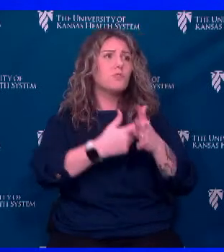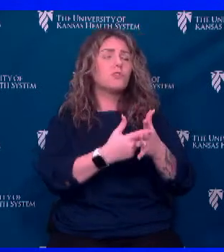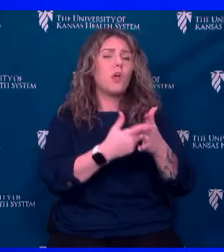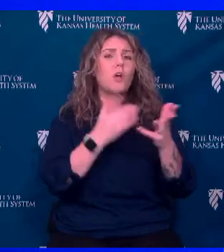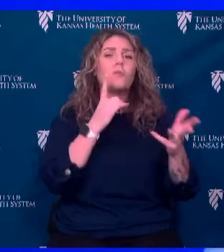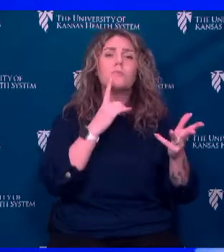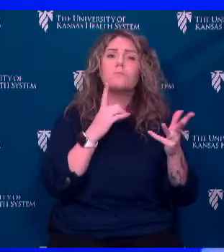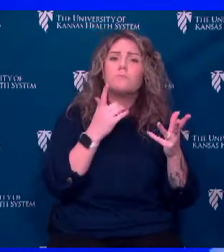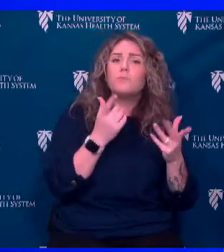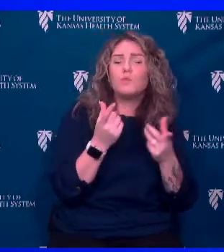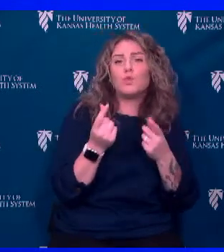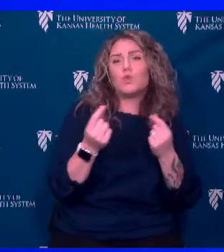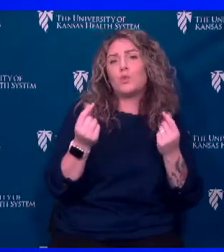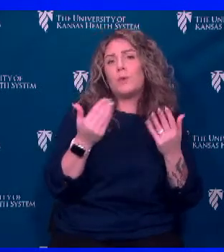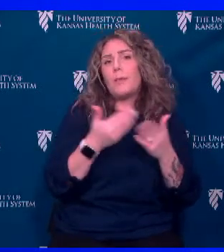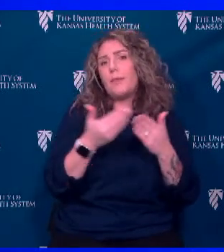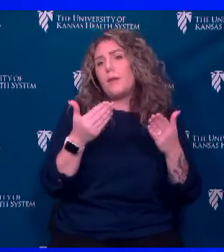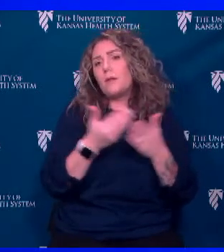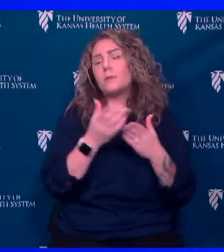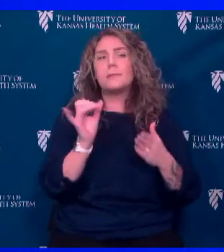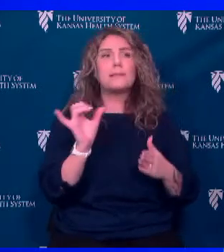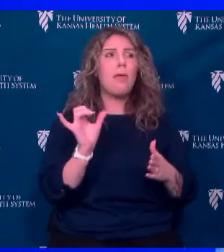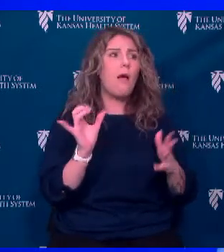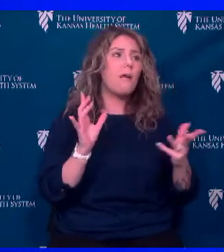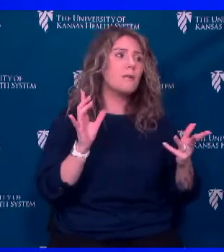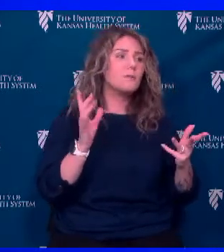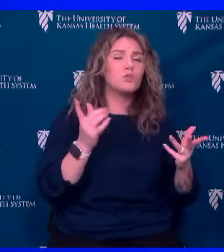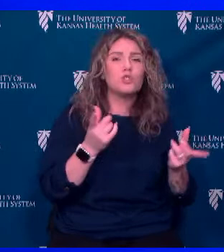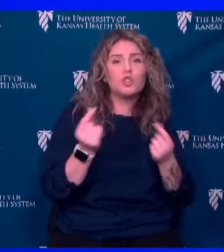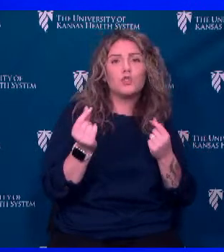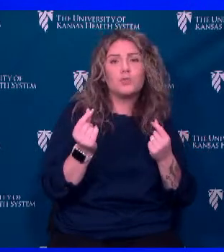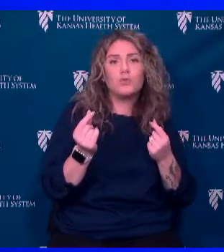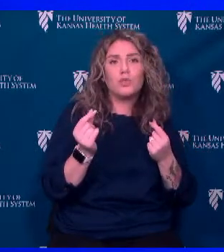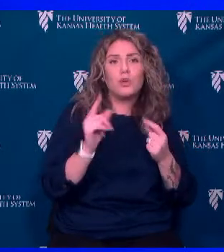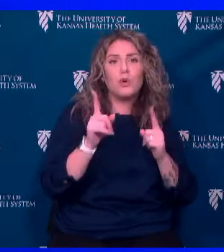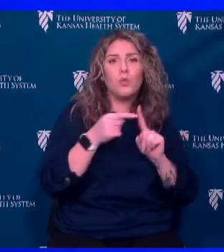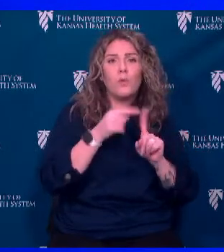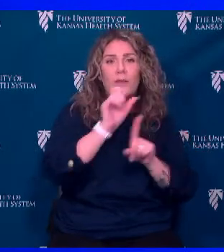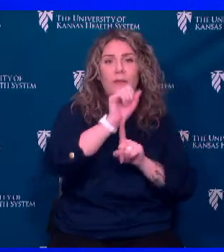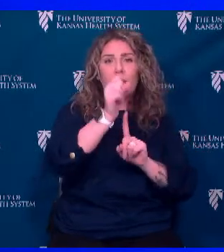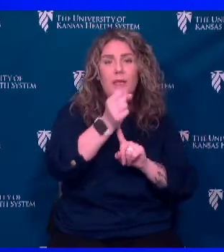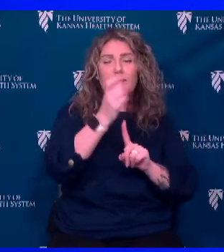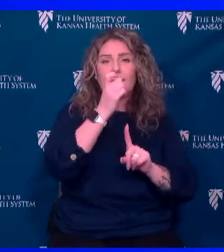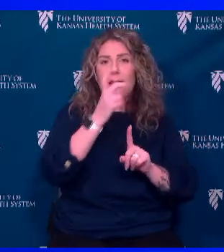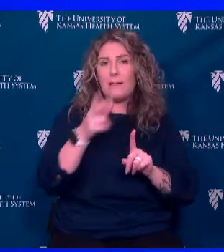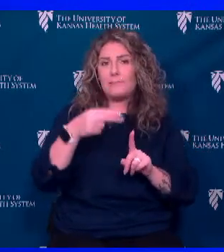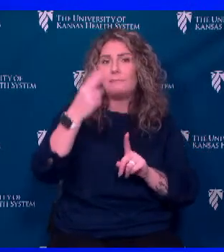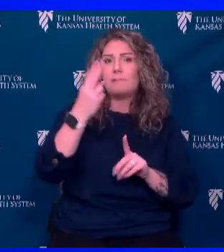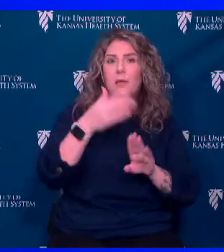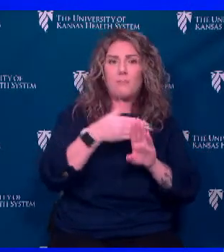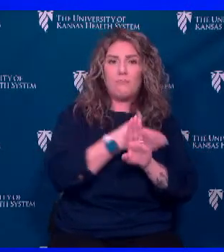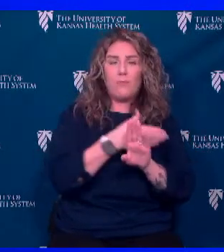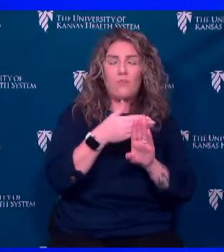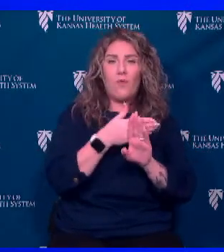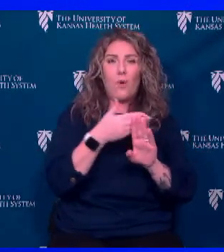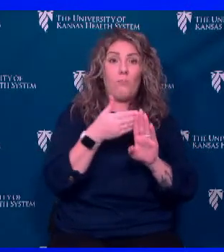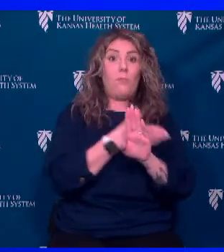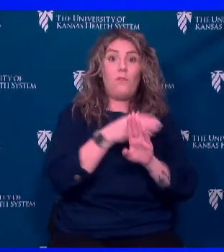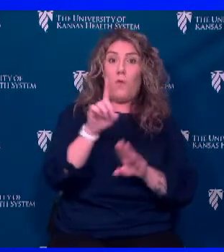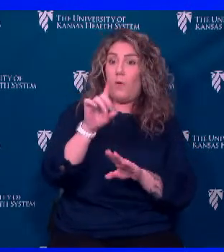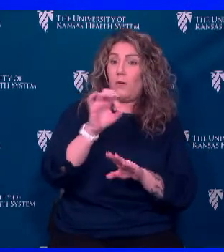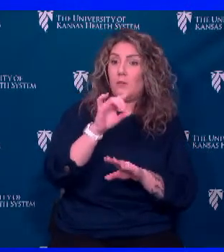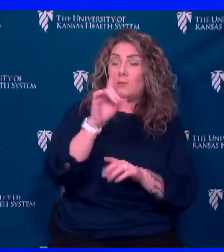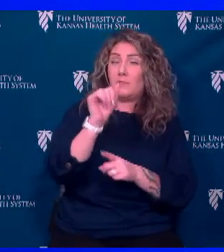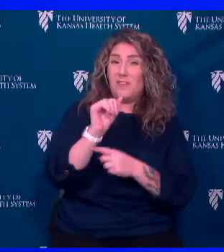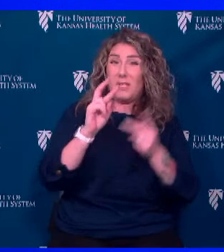those things like you were doing when the cases were not as high as they were before this surge, before the Delta surge, and that's been a